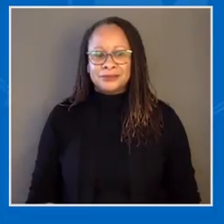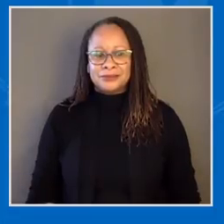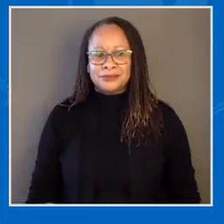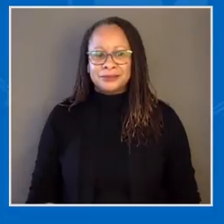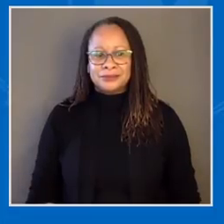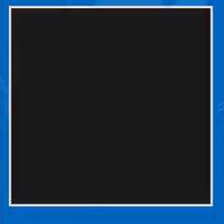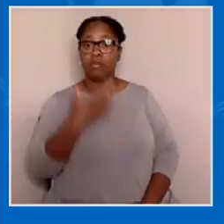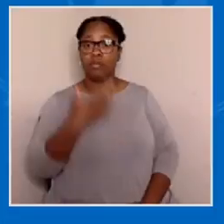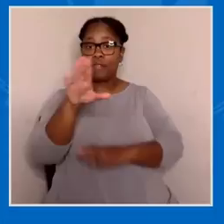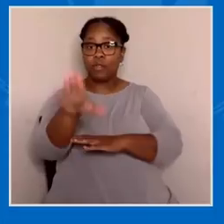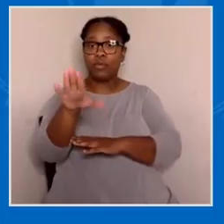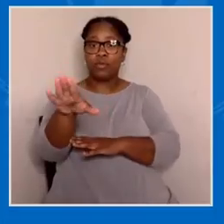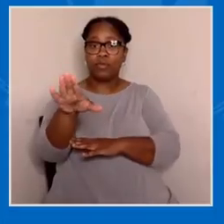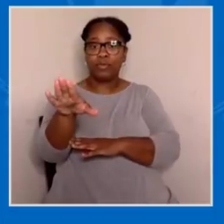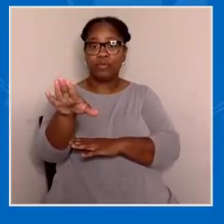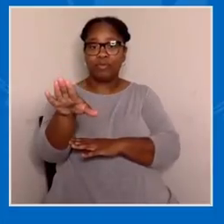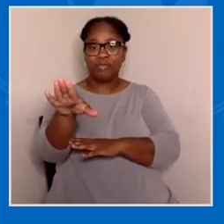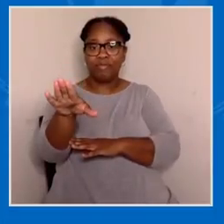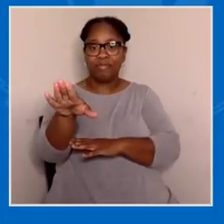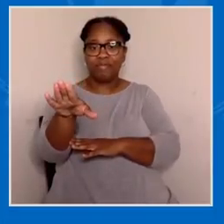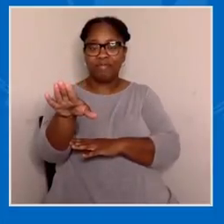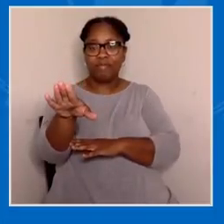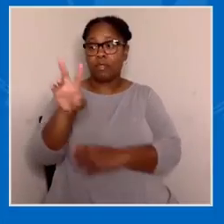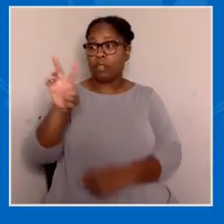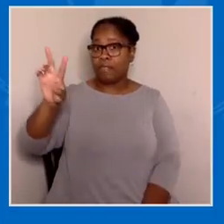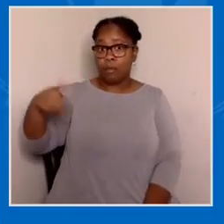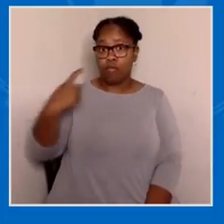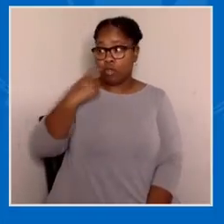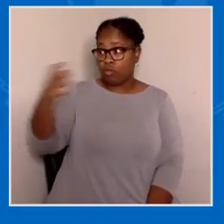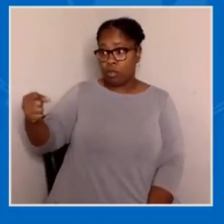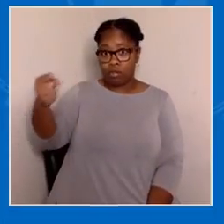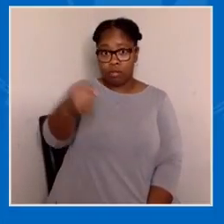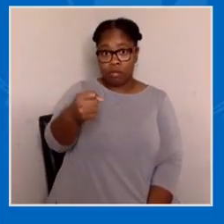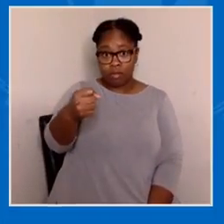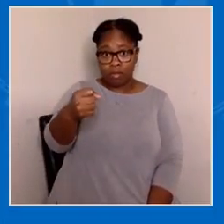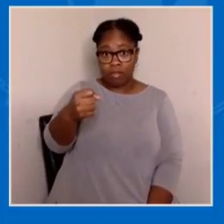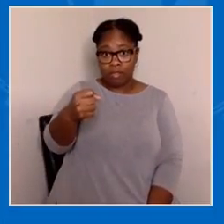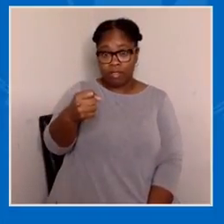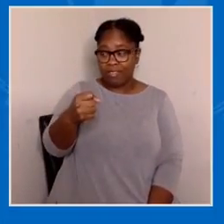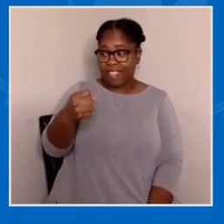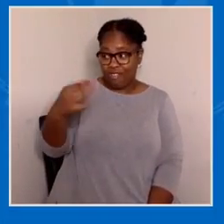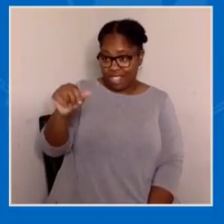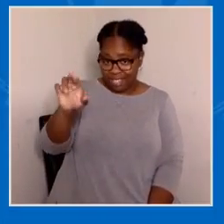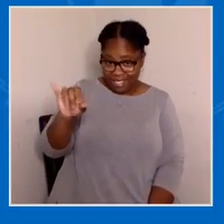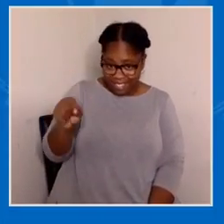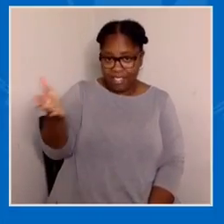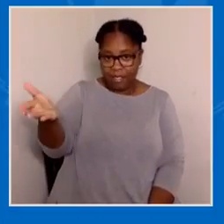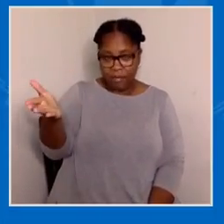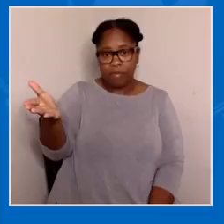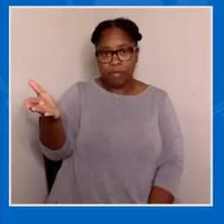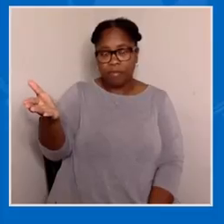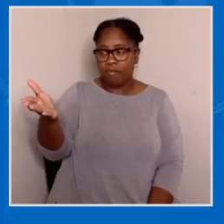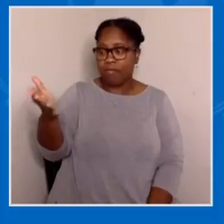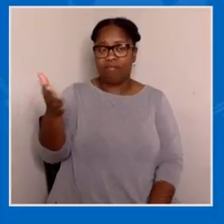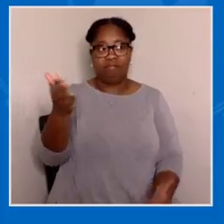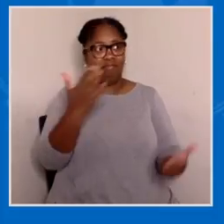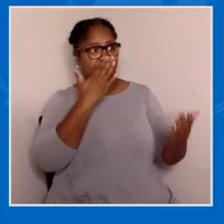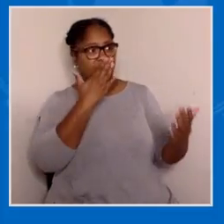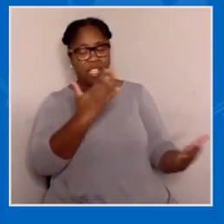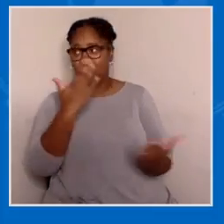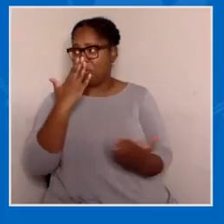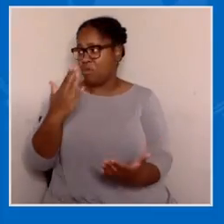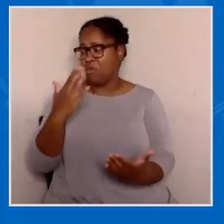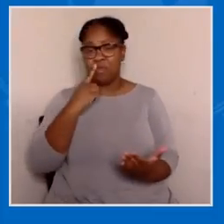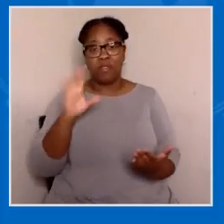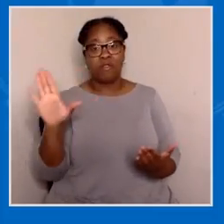Good afternoon. Mr. President-elect, Vice President-elect Harris, thank you for your